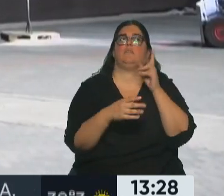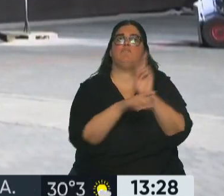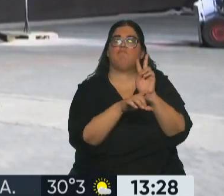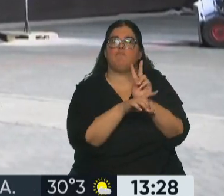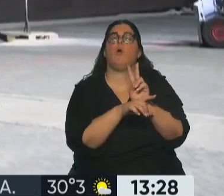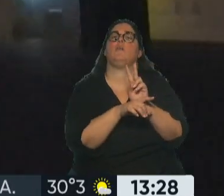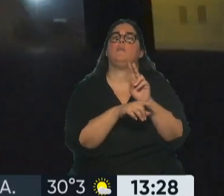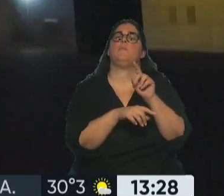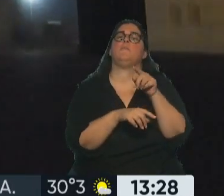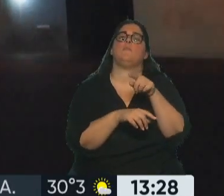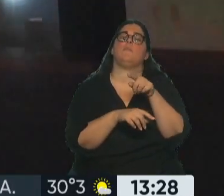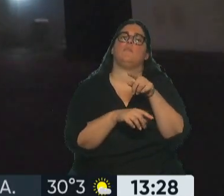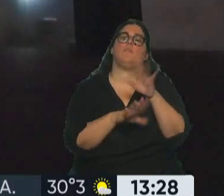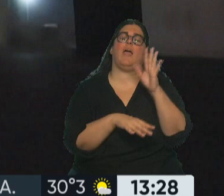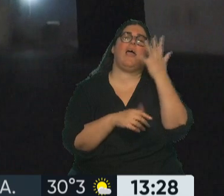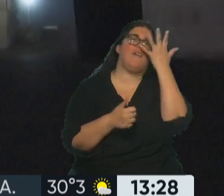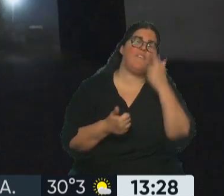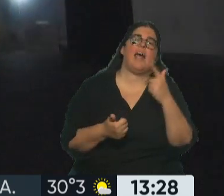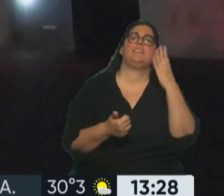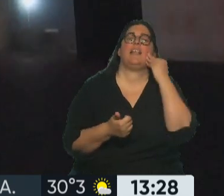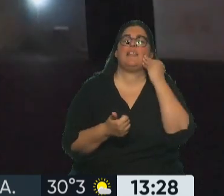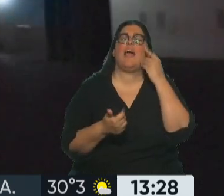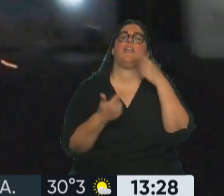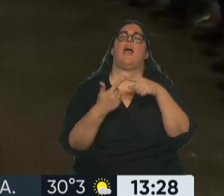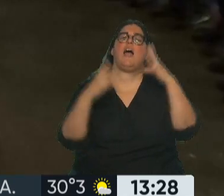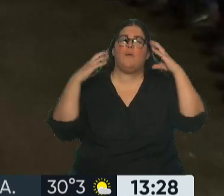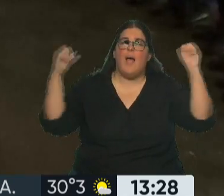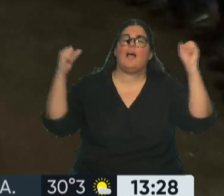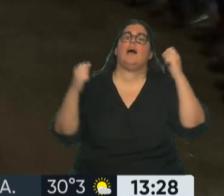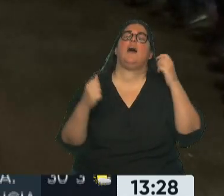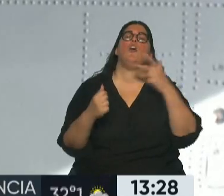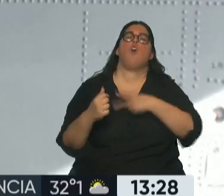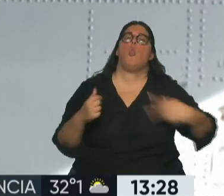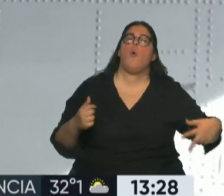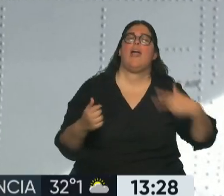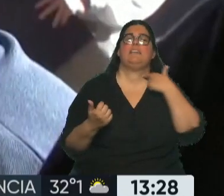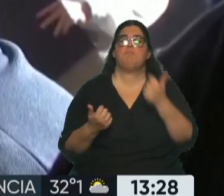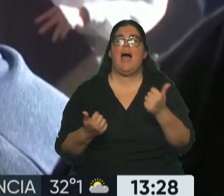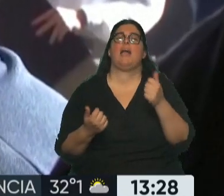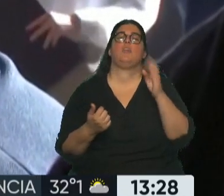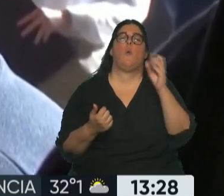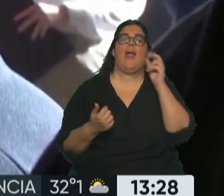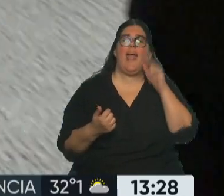del Reino Unido Canadá Francia Italia Países Bajos Noruega España y la propia